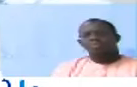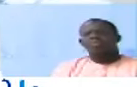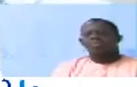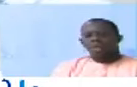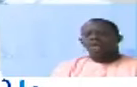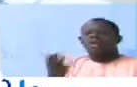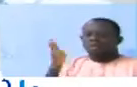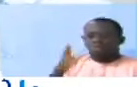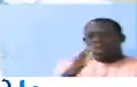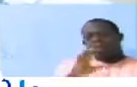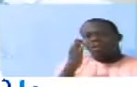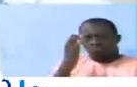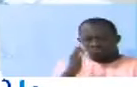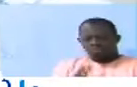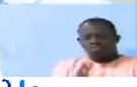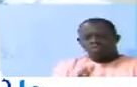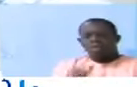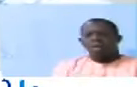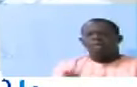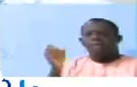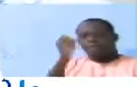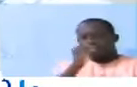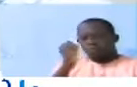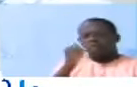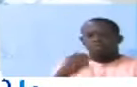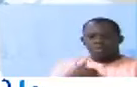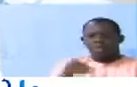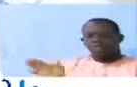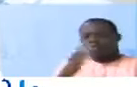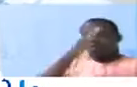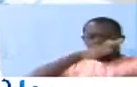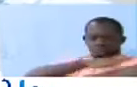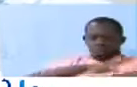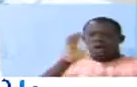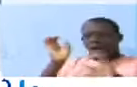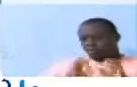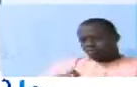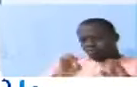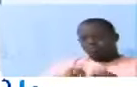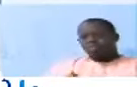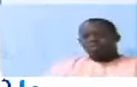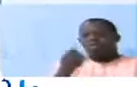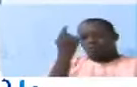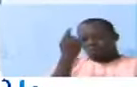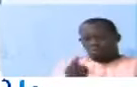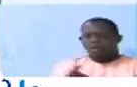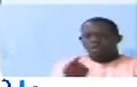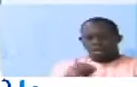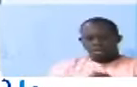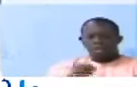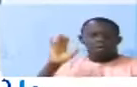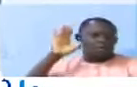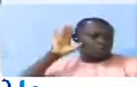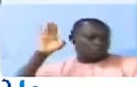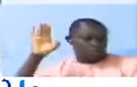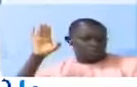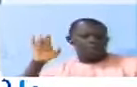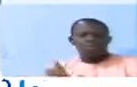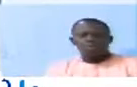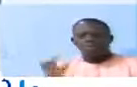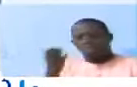That might be the truth, because I haven't gone to school. I just listen. Maybe what is written is the